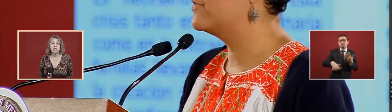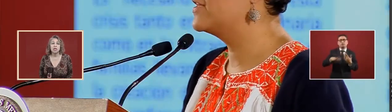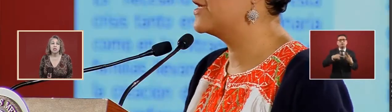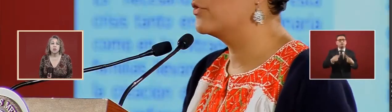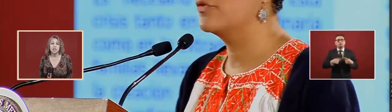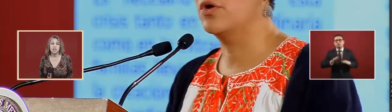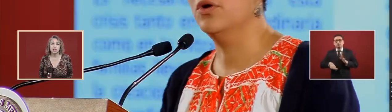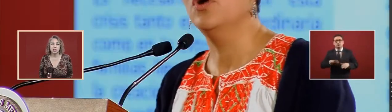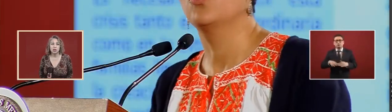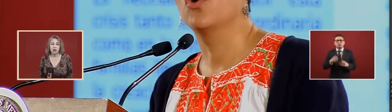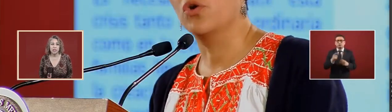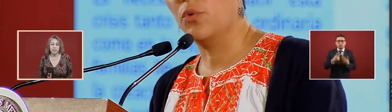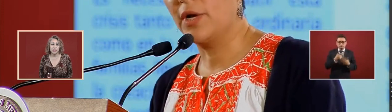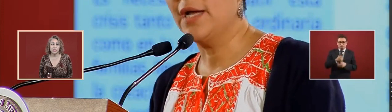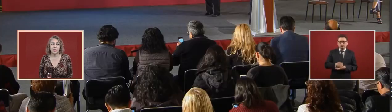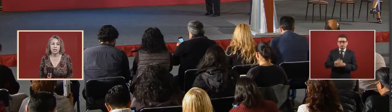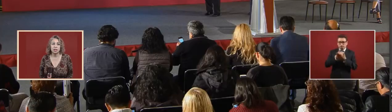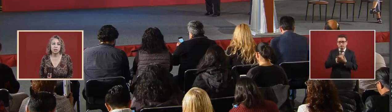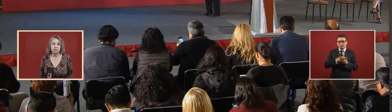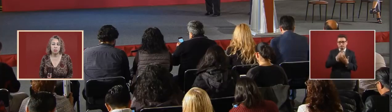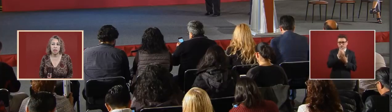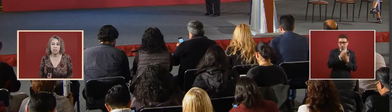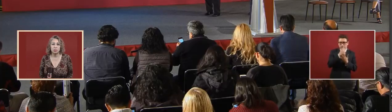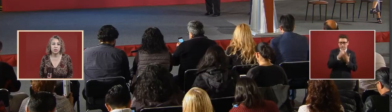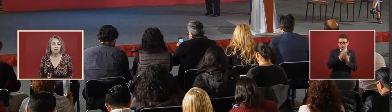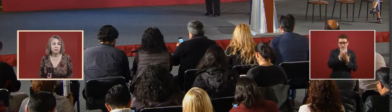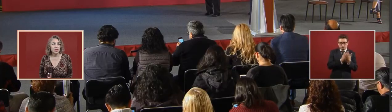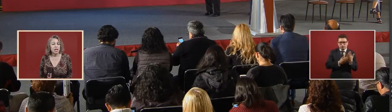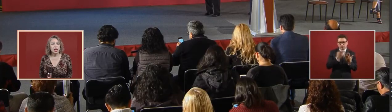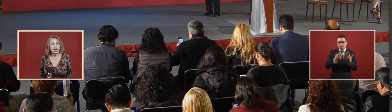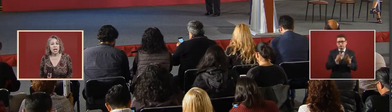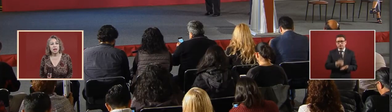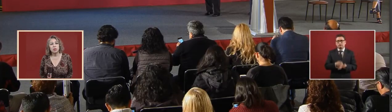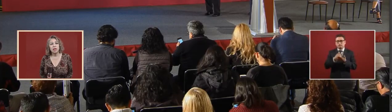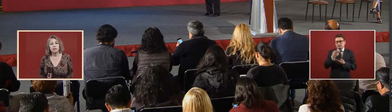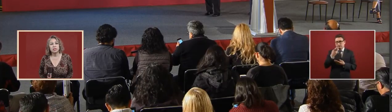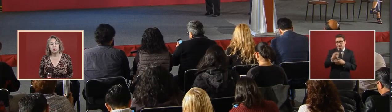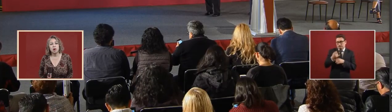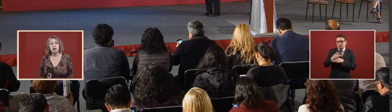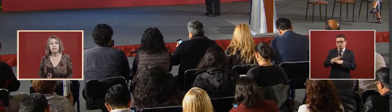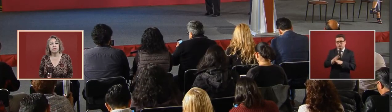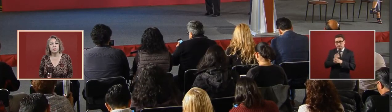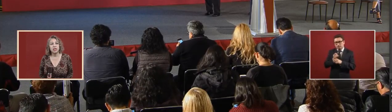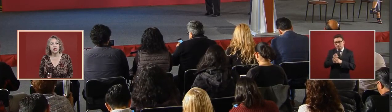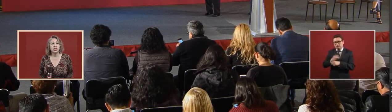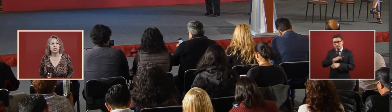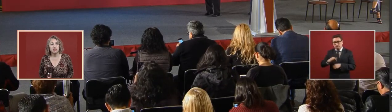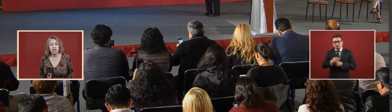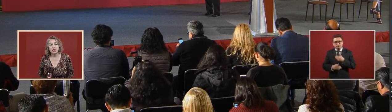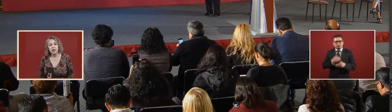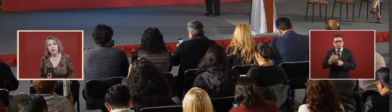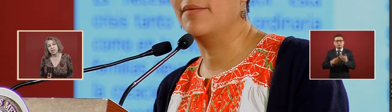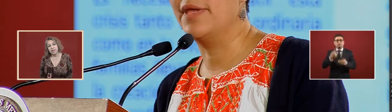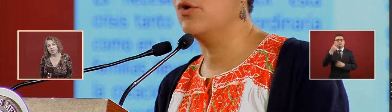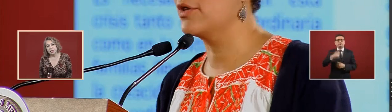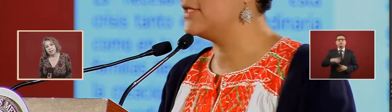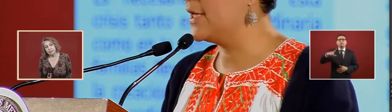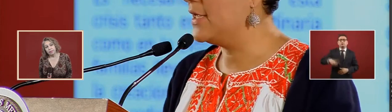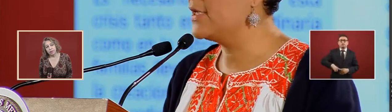possible to attend to the crisis as soon as possible. And it would give us more information to